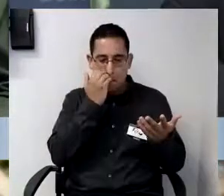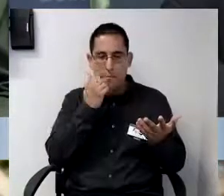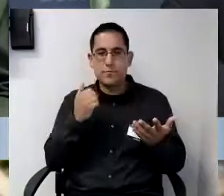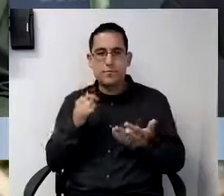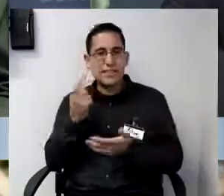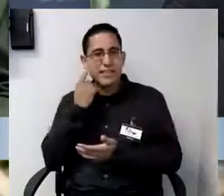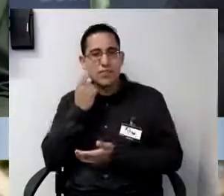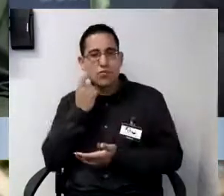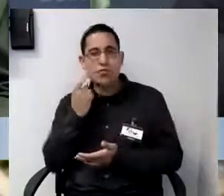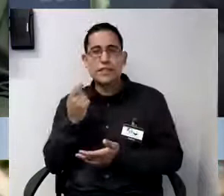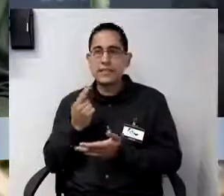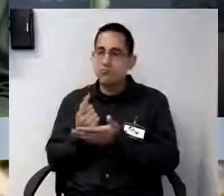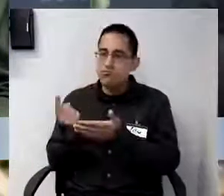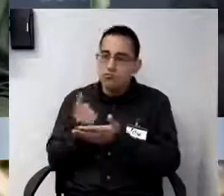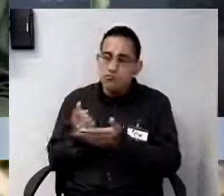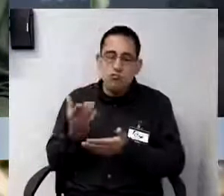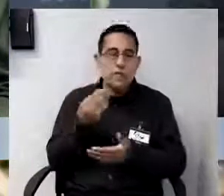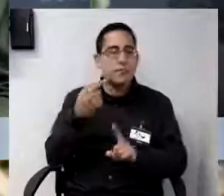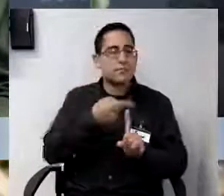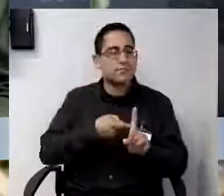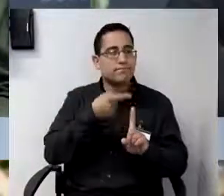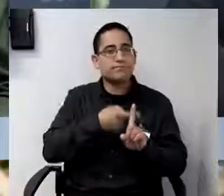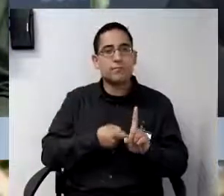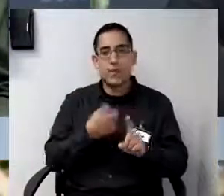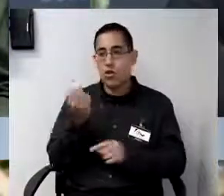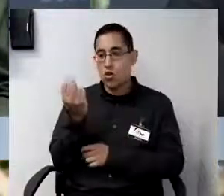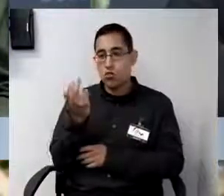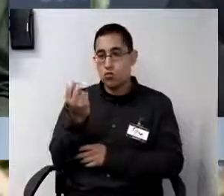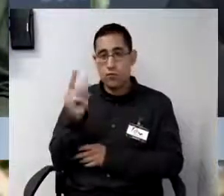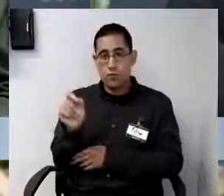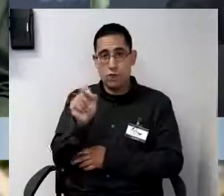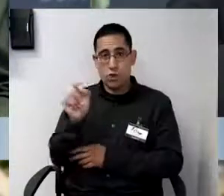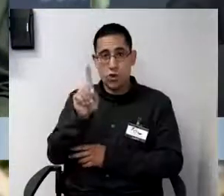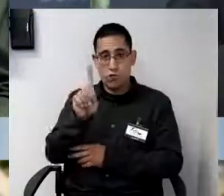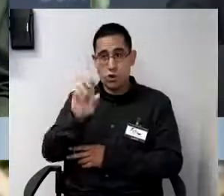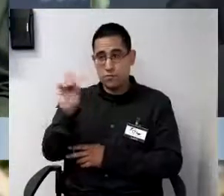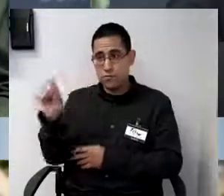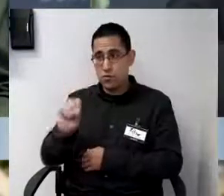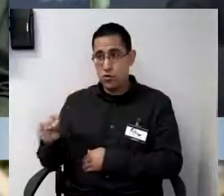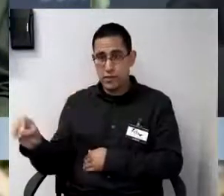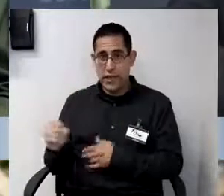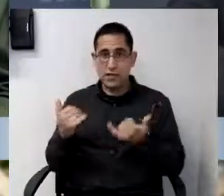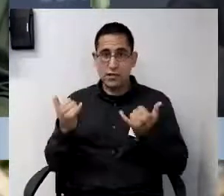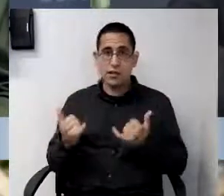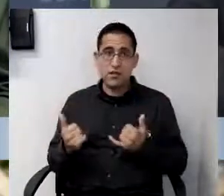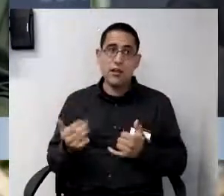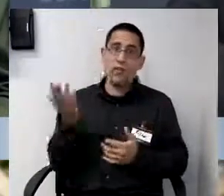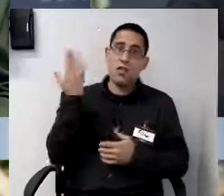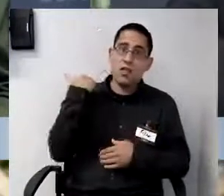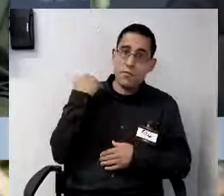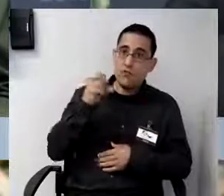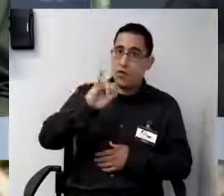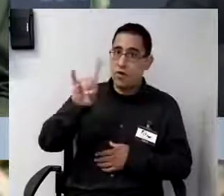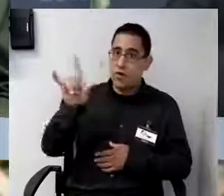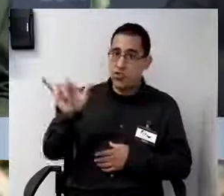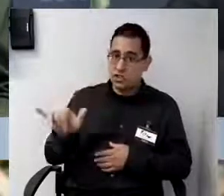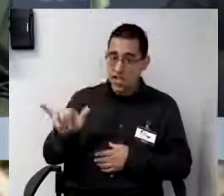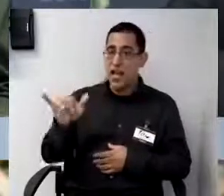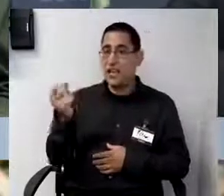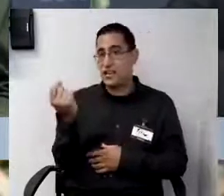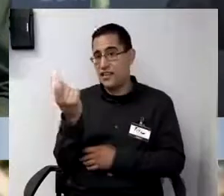month. So again, 12.1% was the 7-day trailing on July 11th. On